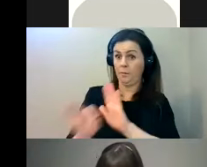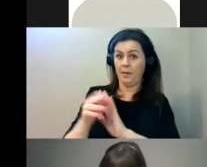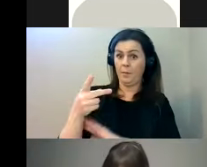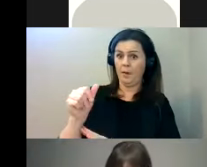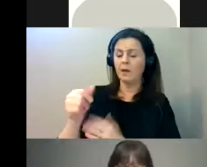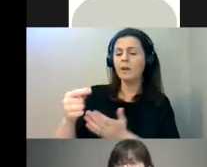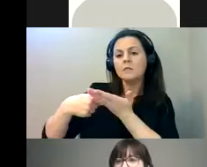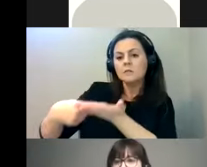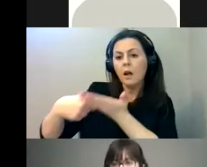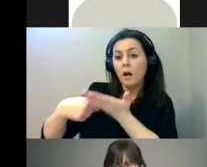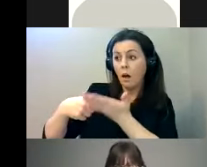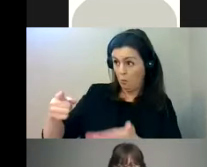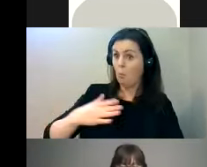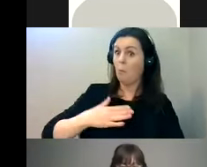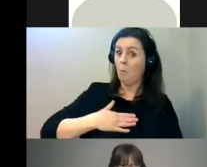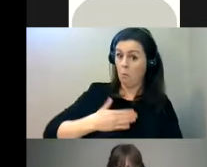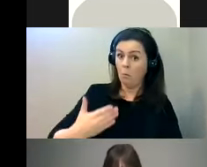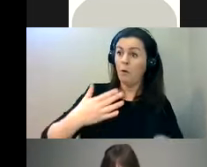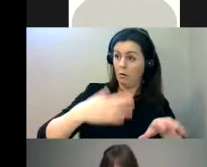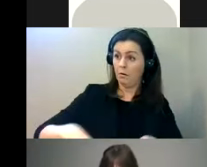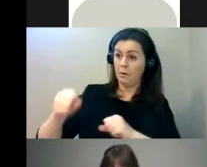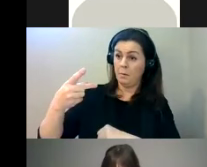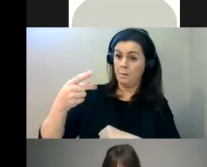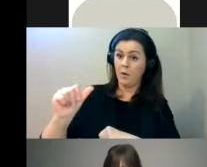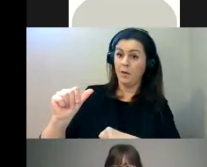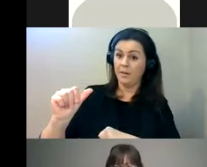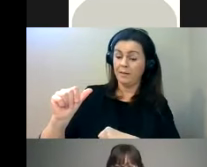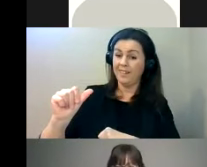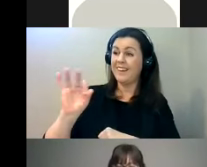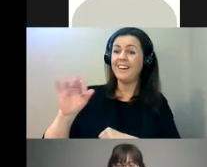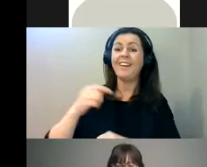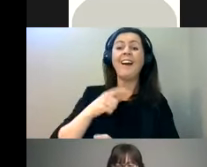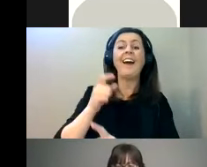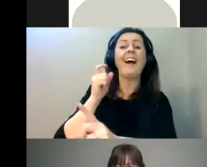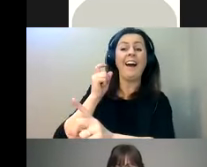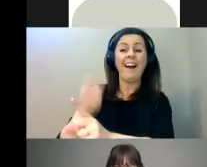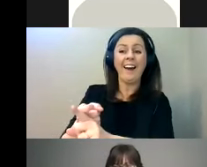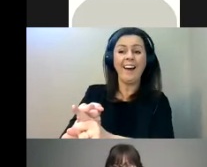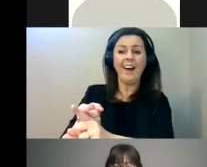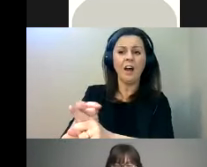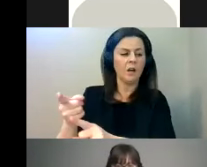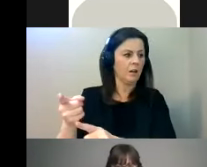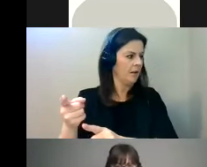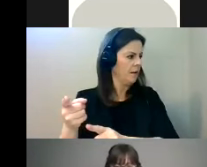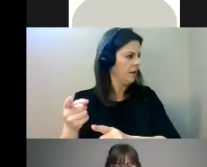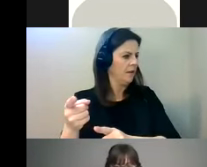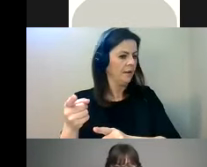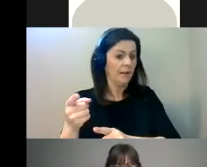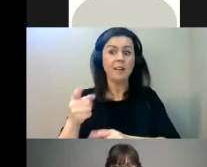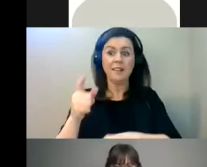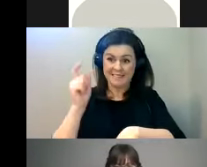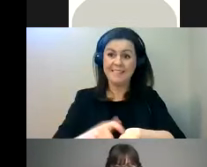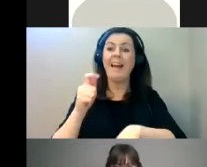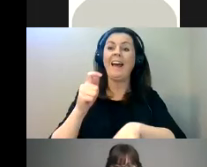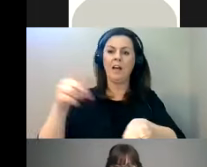to do the job. If you go to the trouble of appointing the attorney, and then when it becomes necessary to use it, the